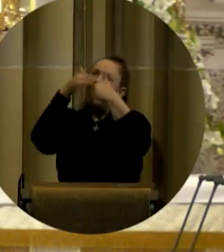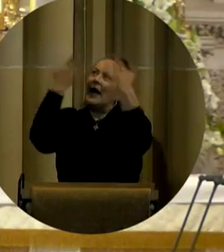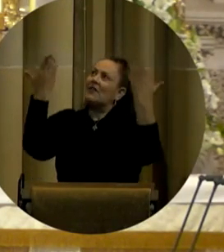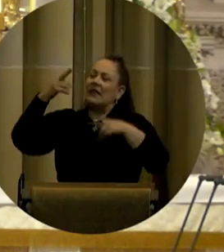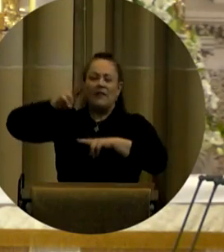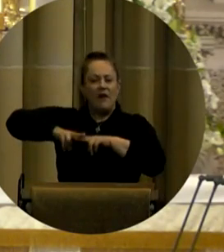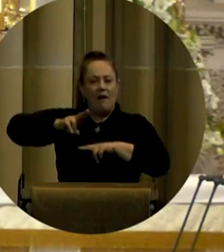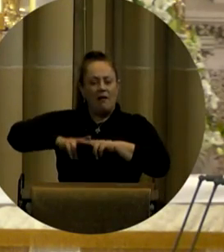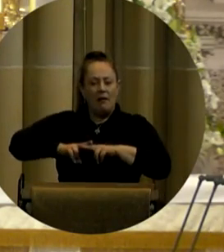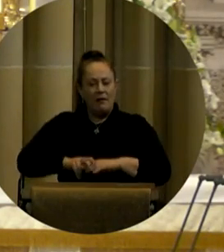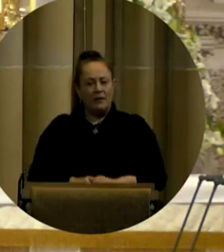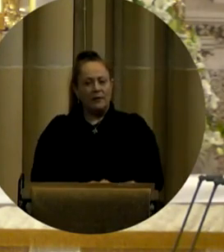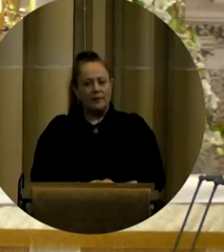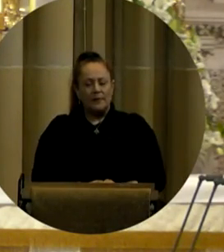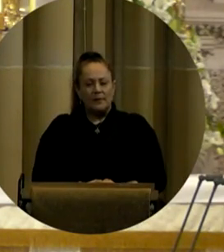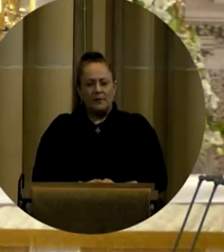Father.